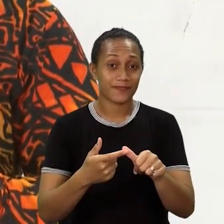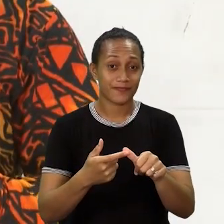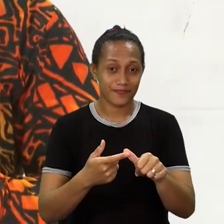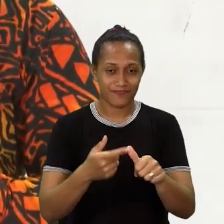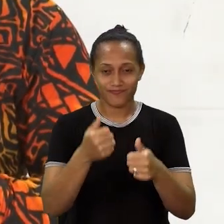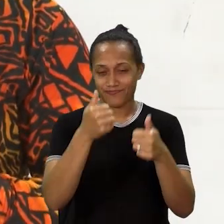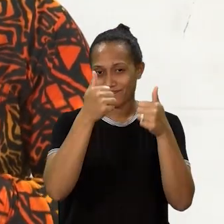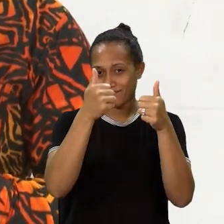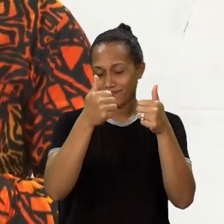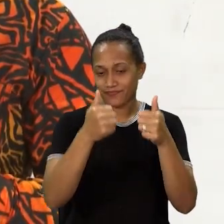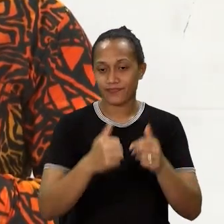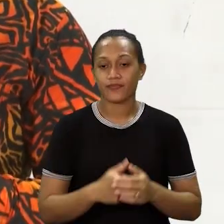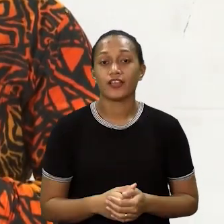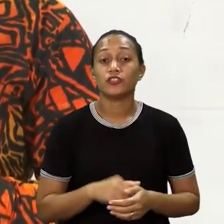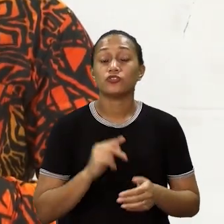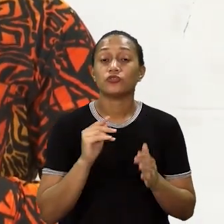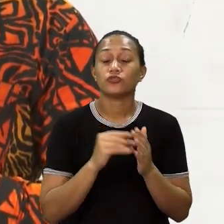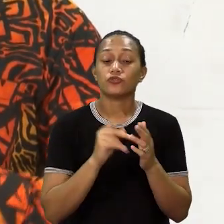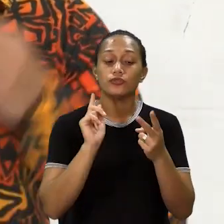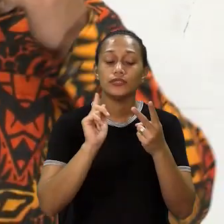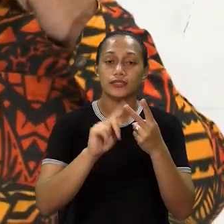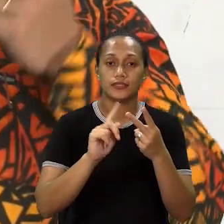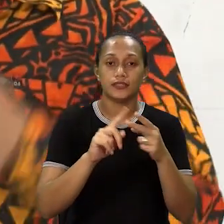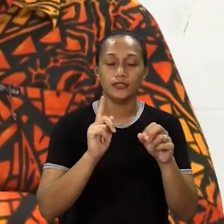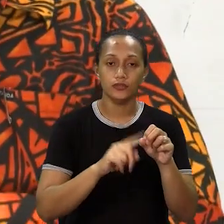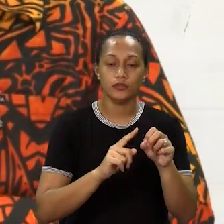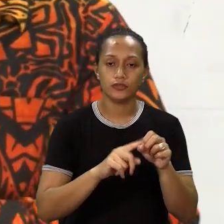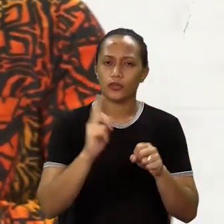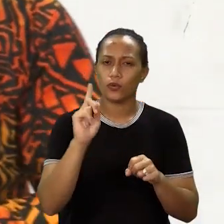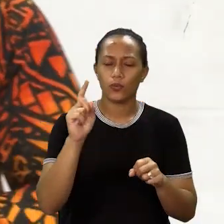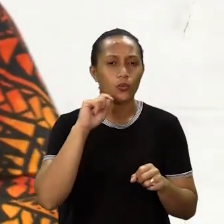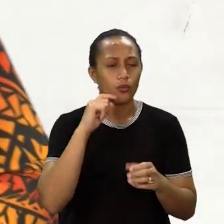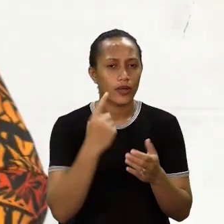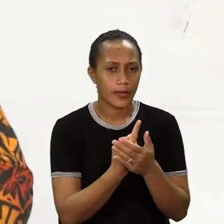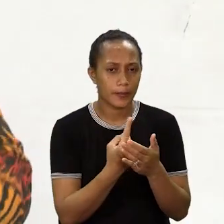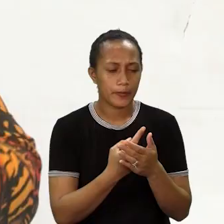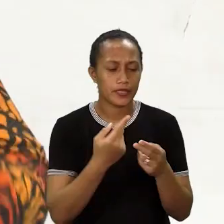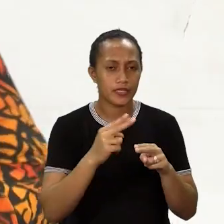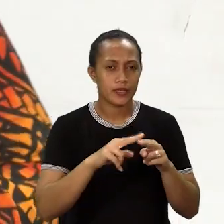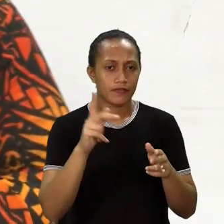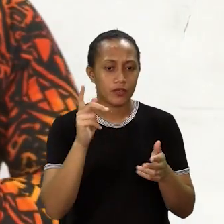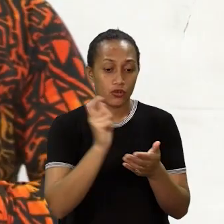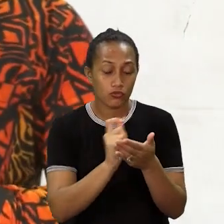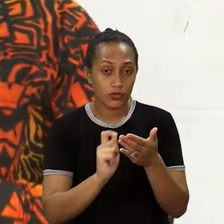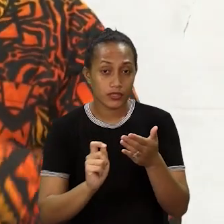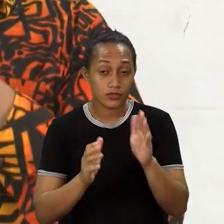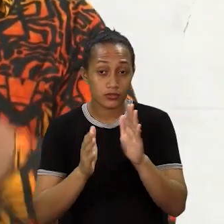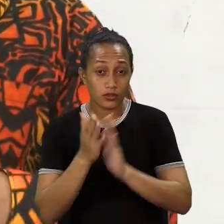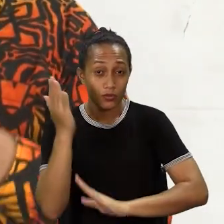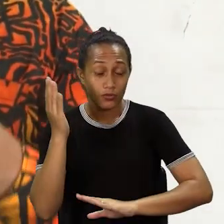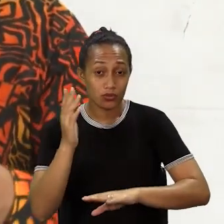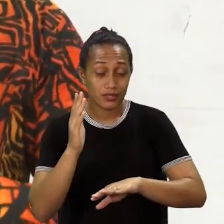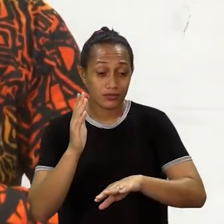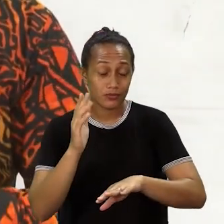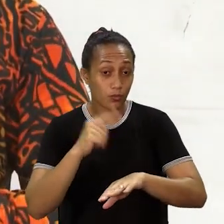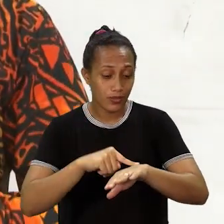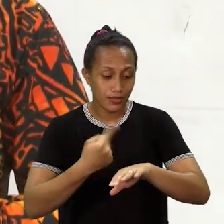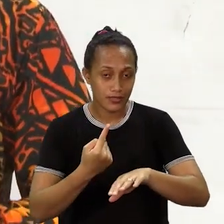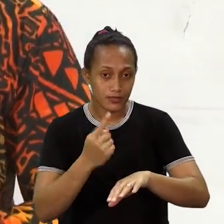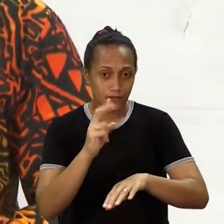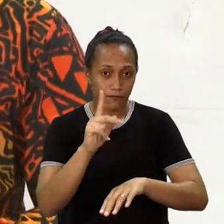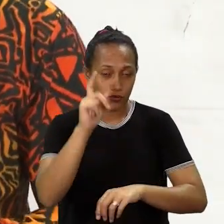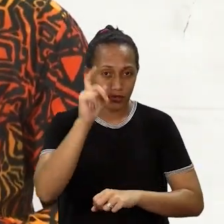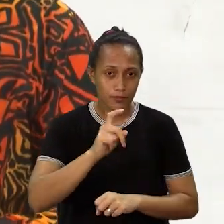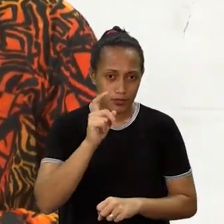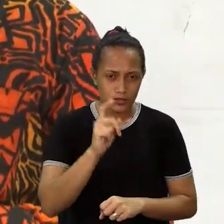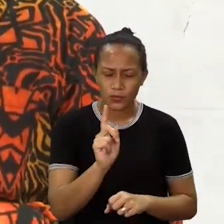answer? Well done. Right, the second question is, What will happen if the writer is going to